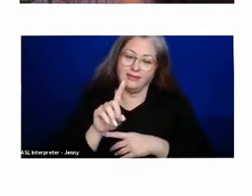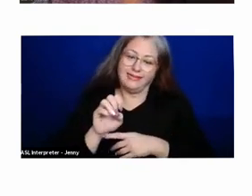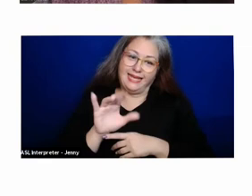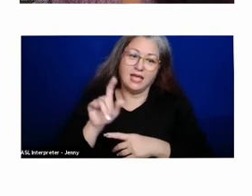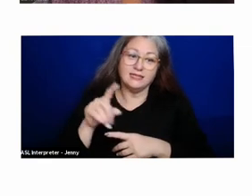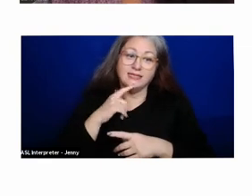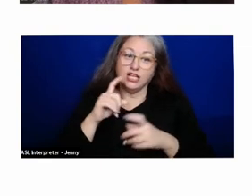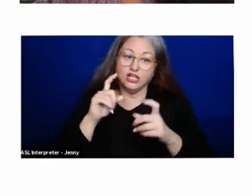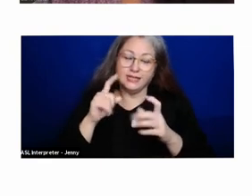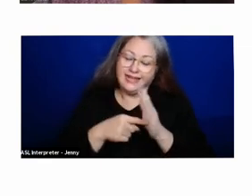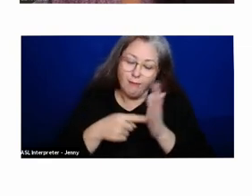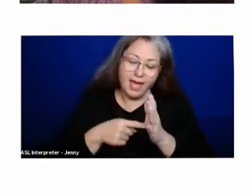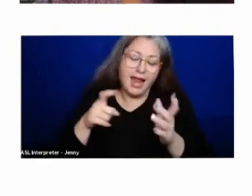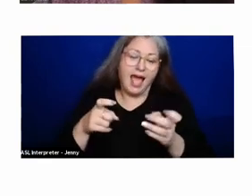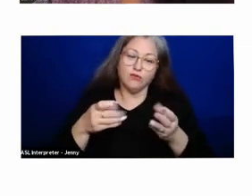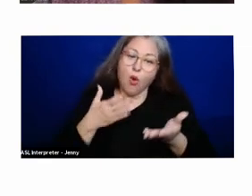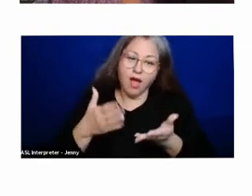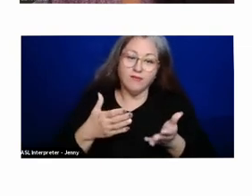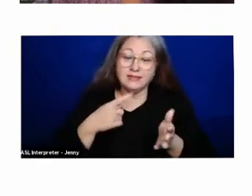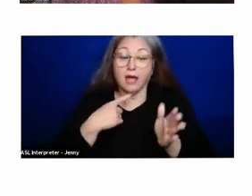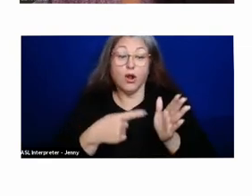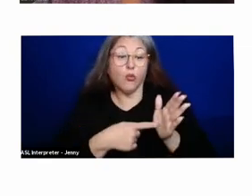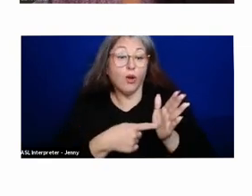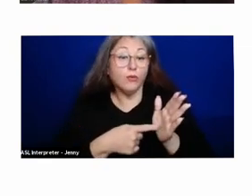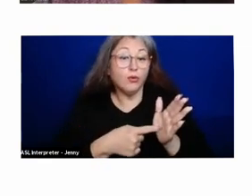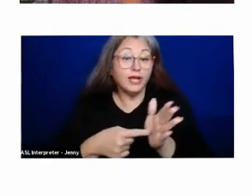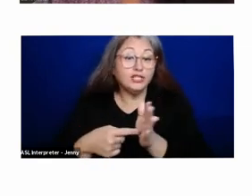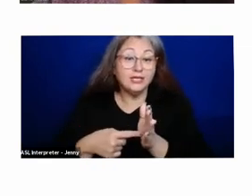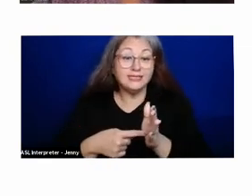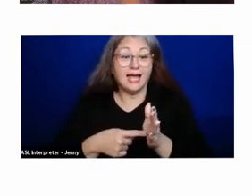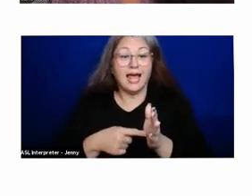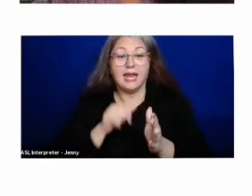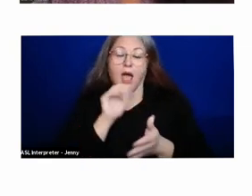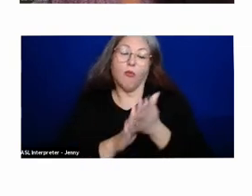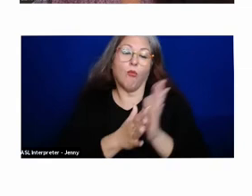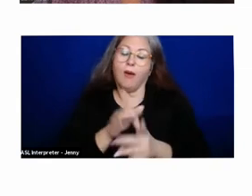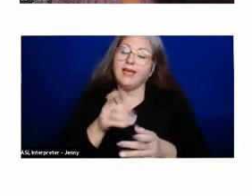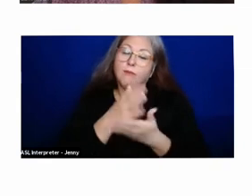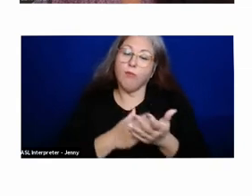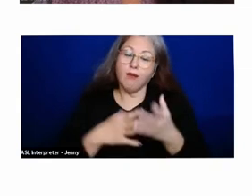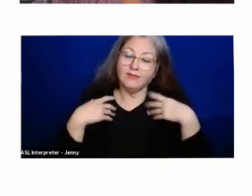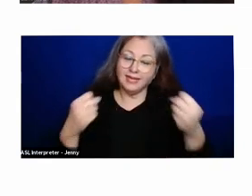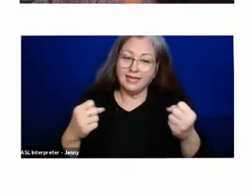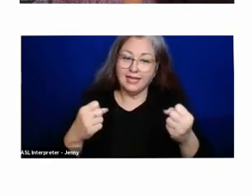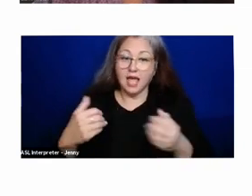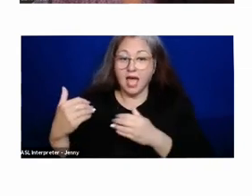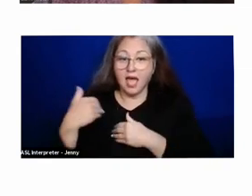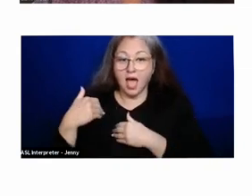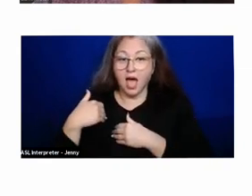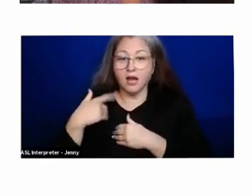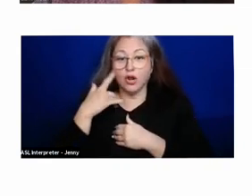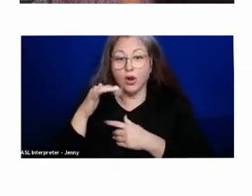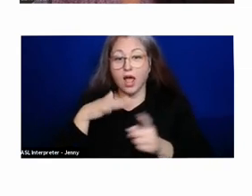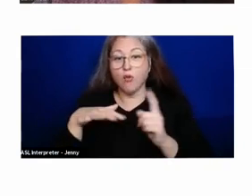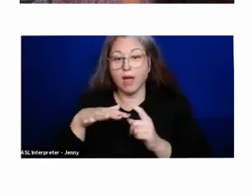Reparations should not be scary. Reparations are just part of a healing process. Accountability looks like ecological reparations to